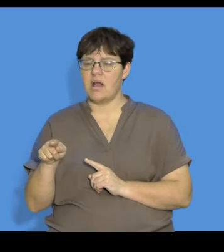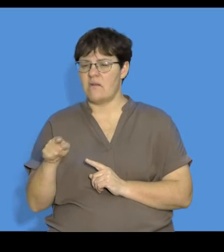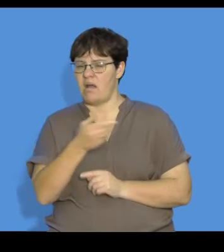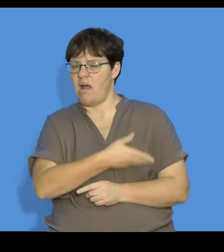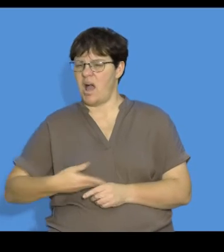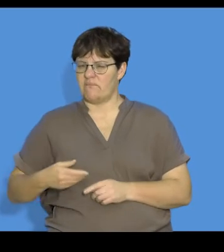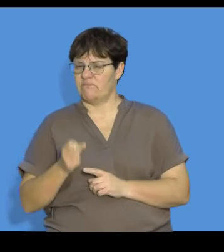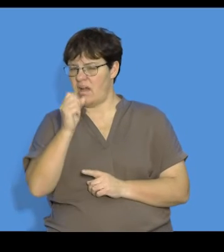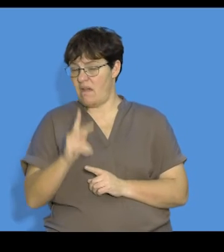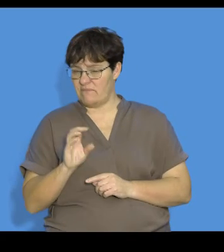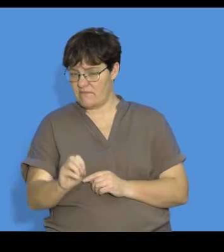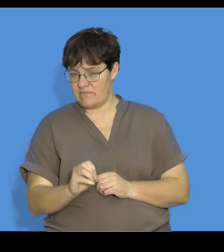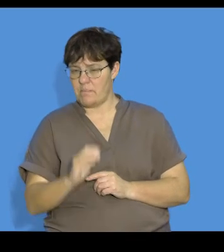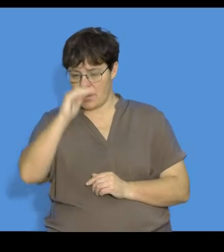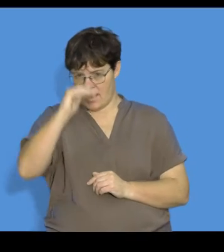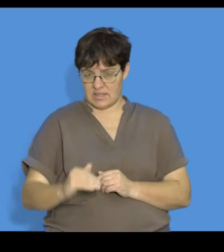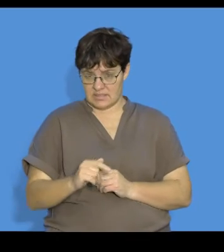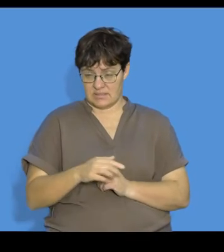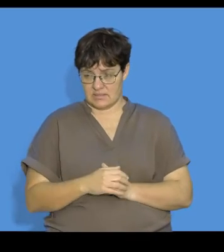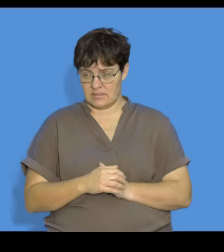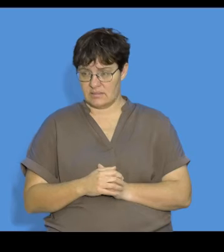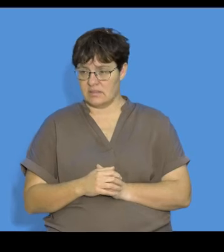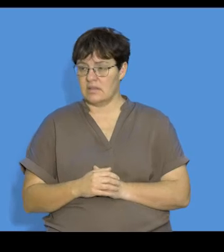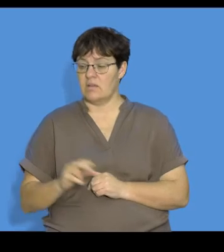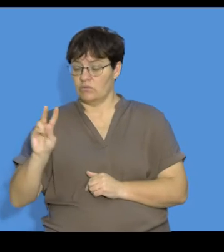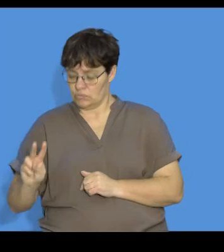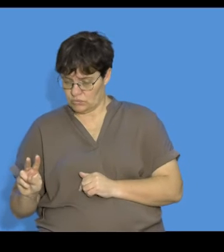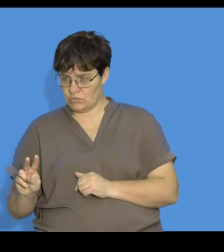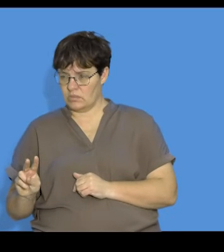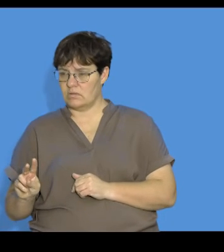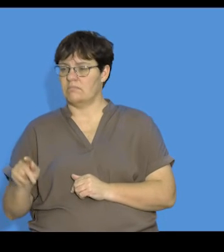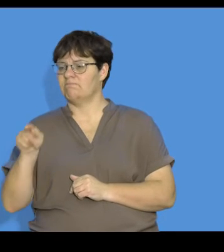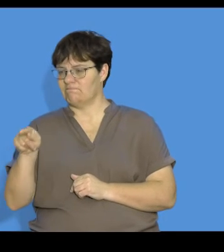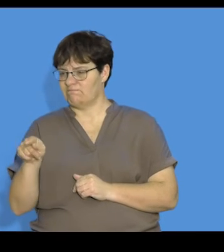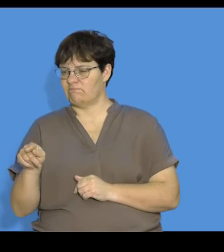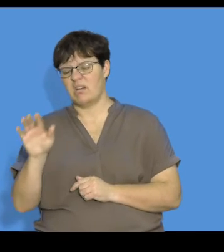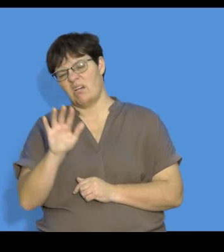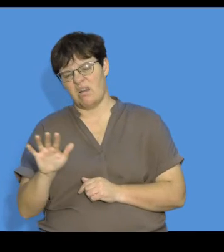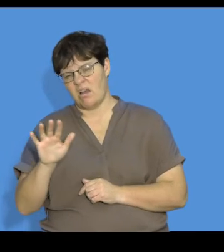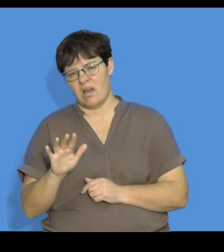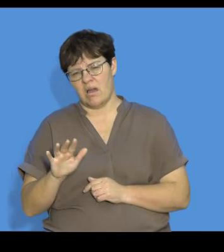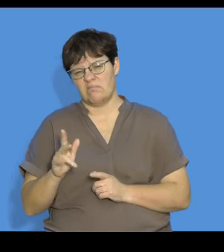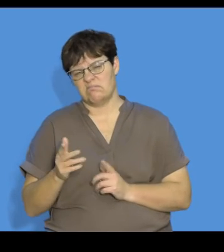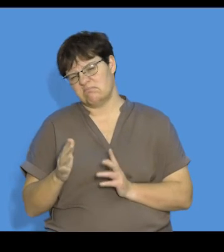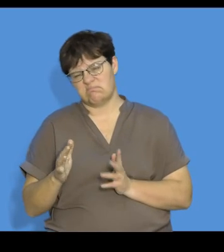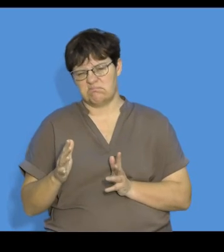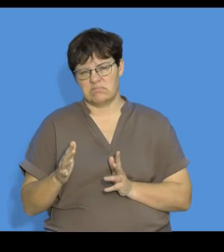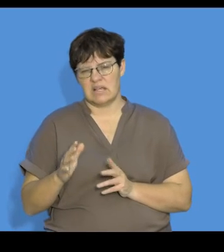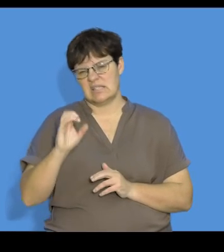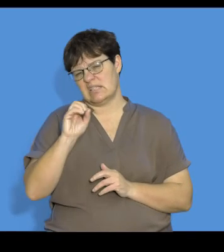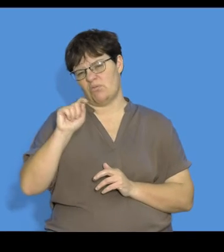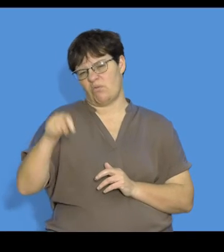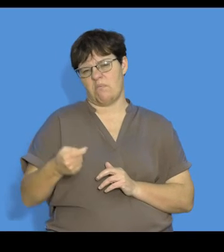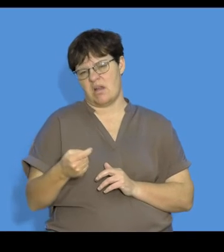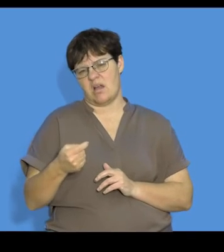that that's a half, so it has decreased. And then when x is equals to 2, you can see it is more or less